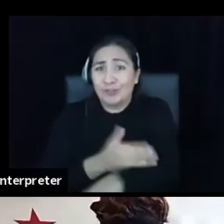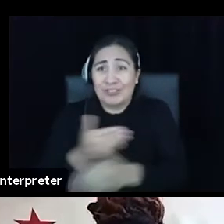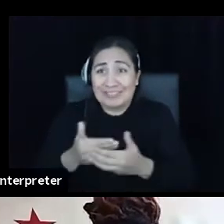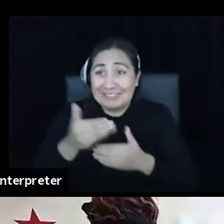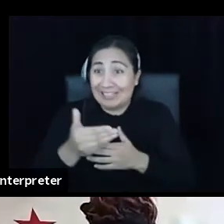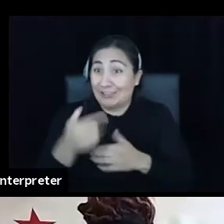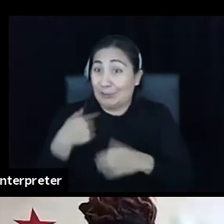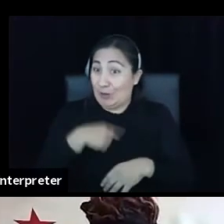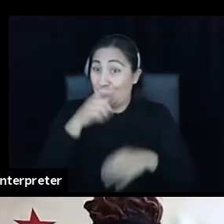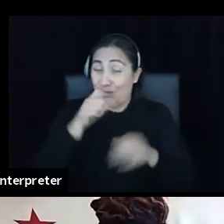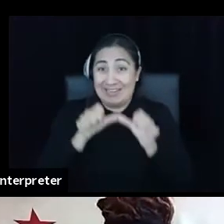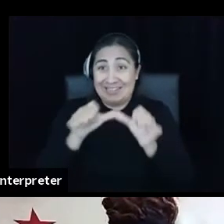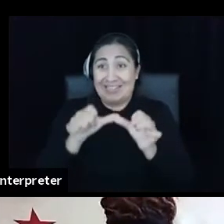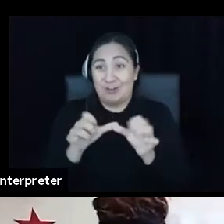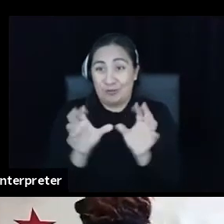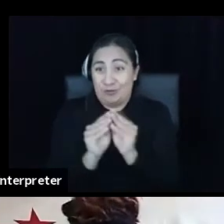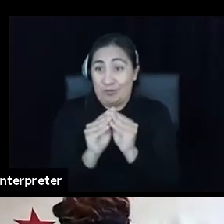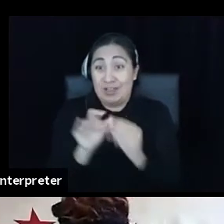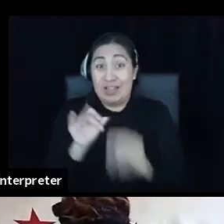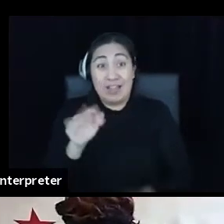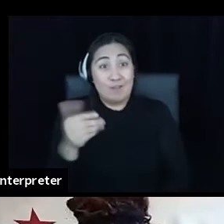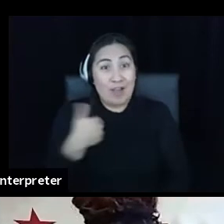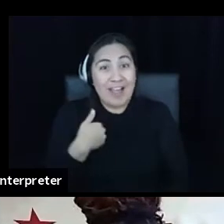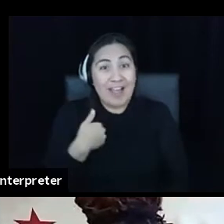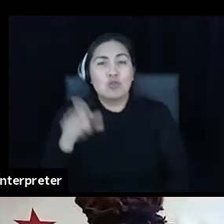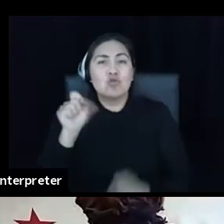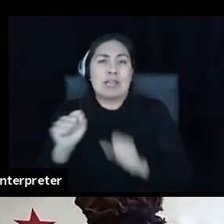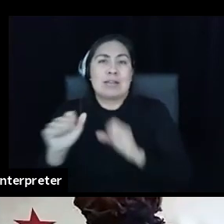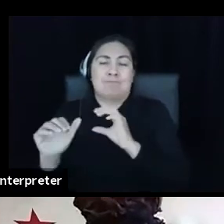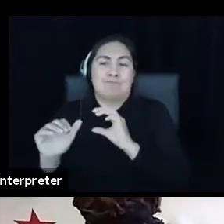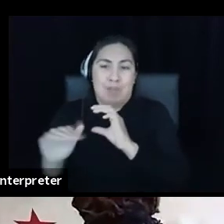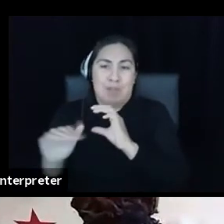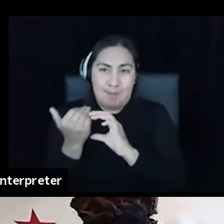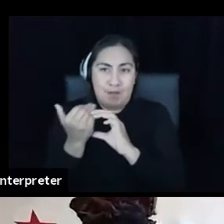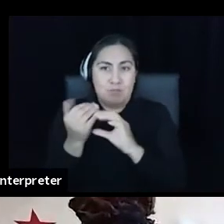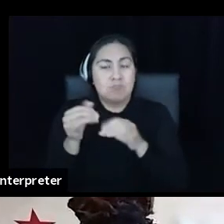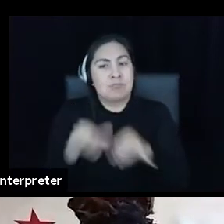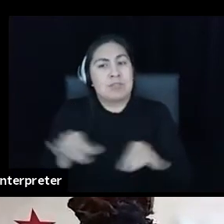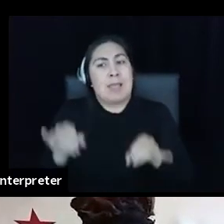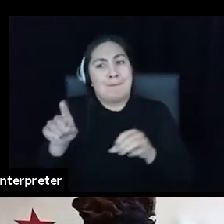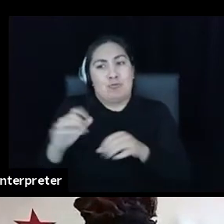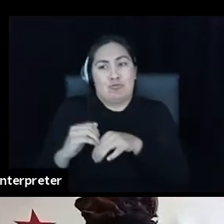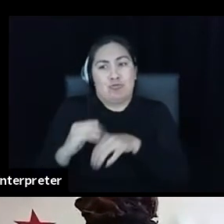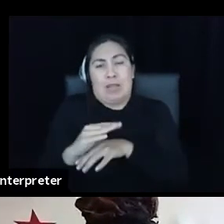have it, you can send it to that same email address that folks have been using for questions,